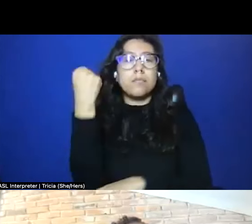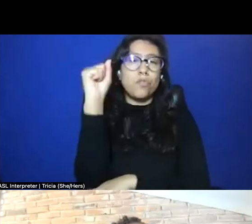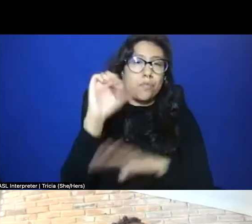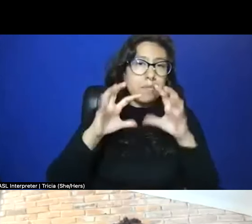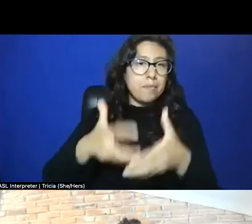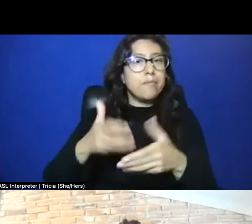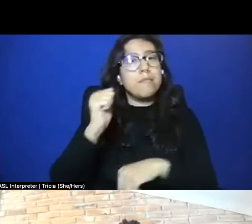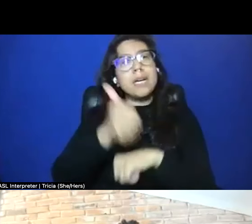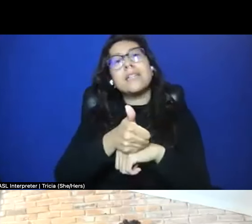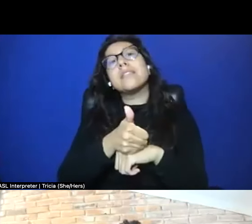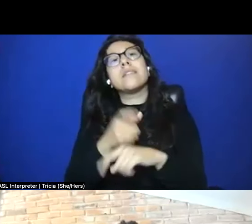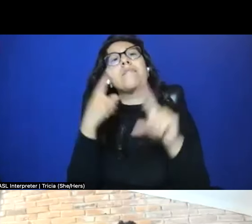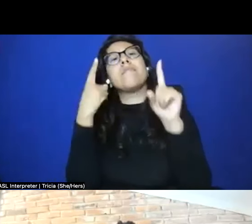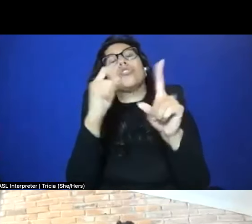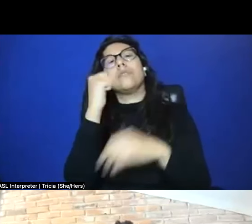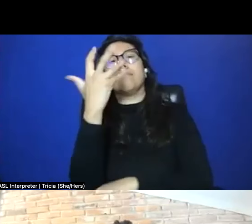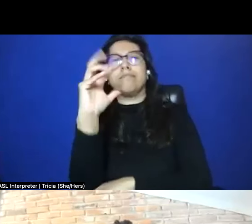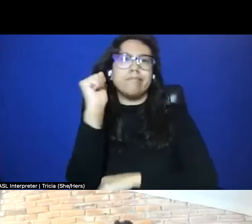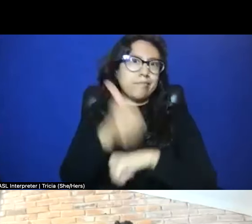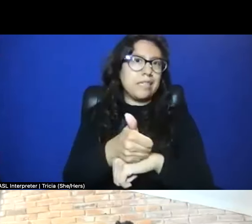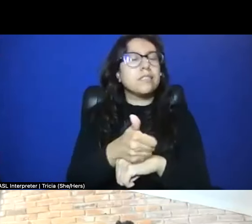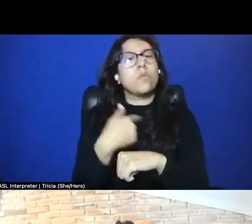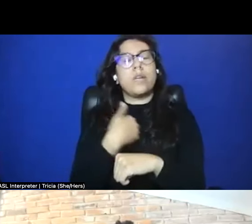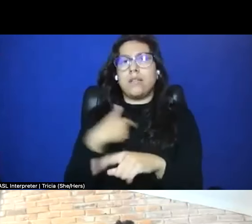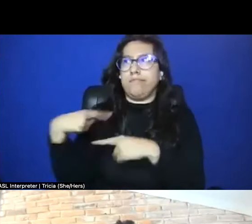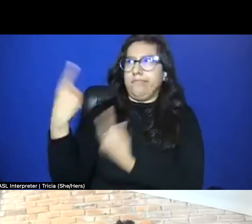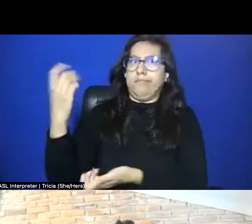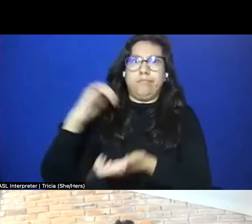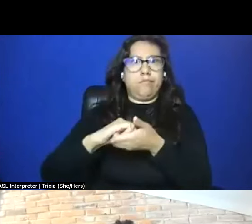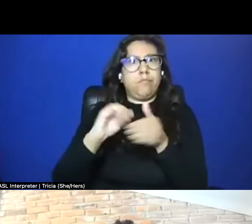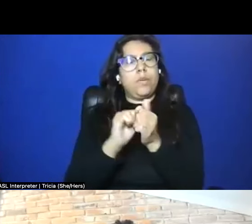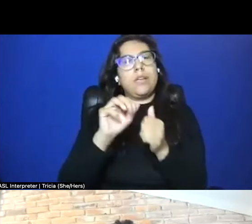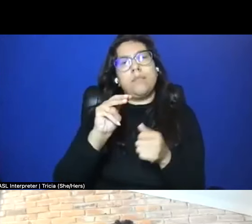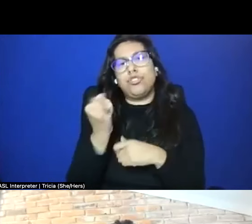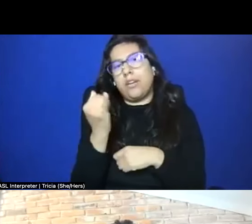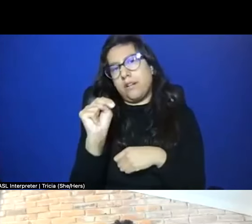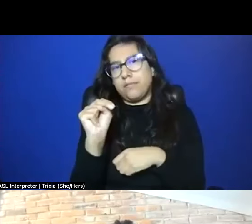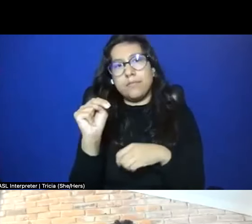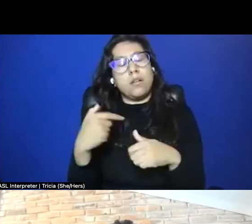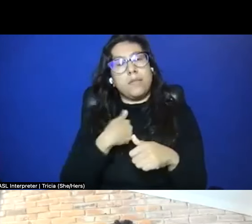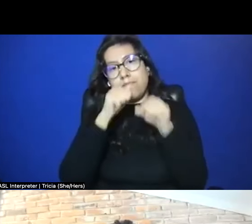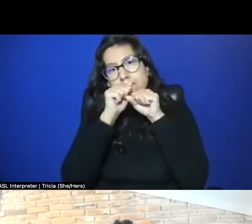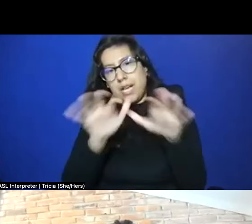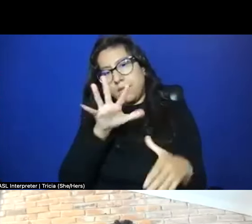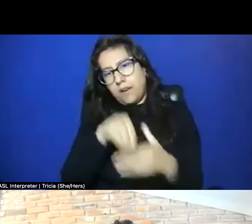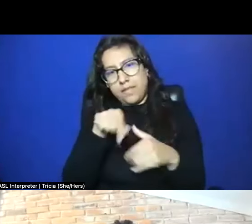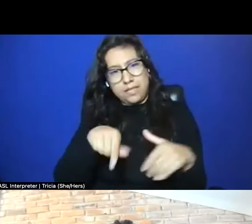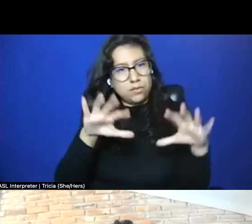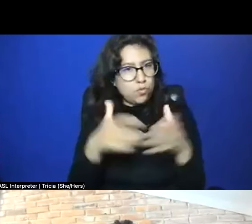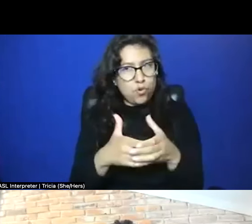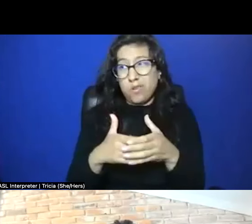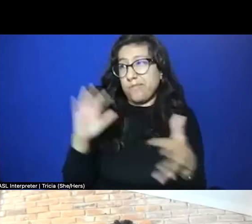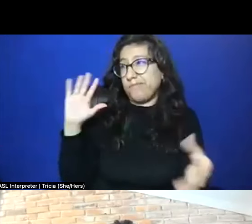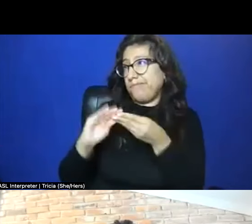And we've been a longtime partner of MediaJustice for a while. And I've been blessed to be a part of this group for the past year in